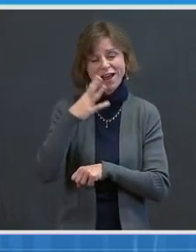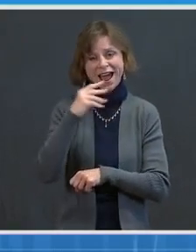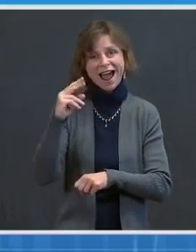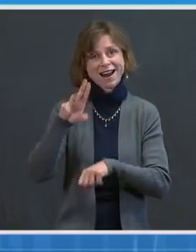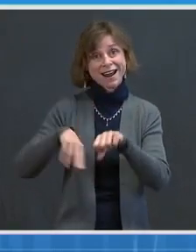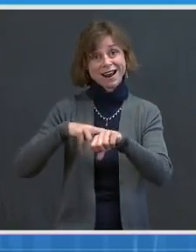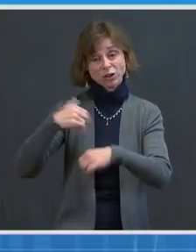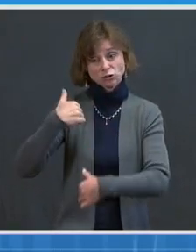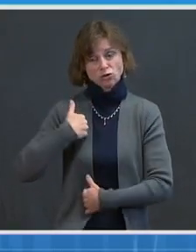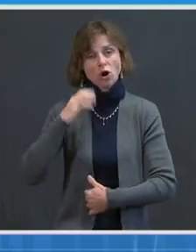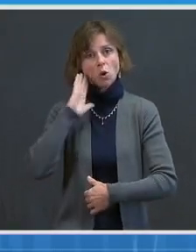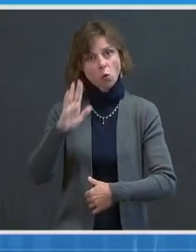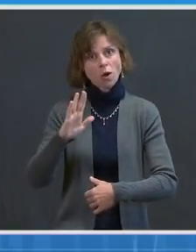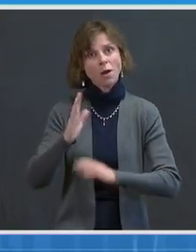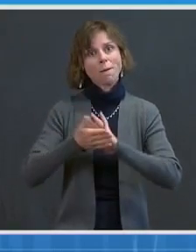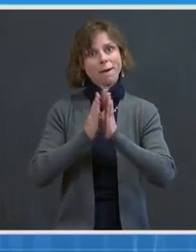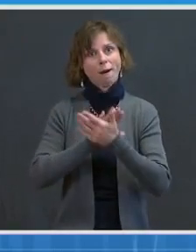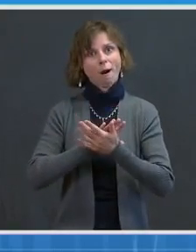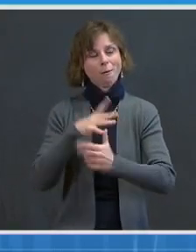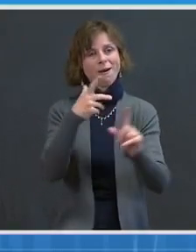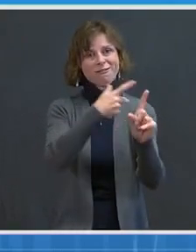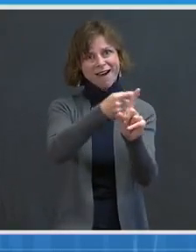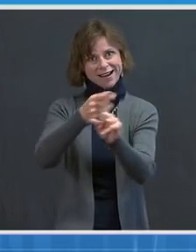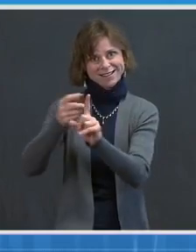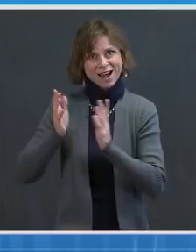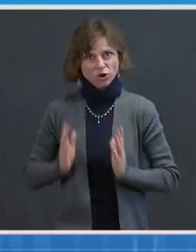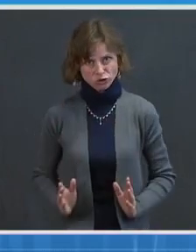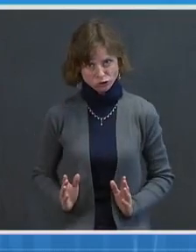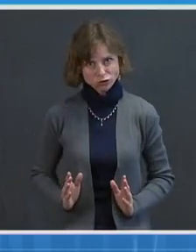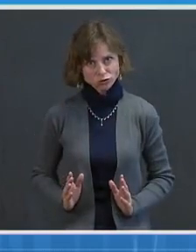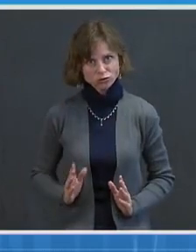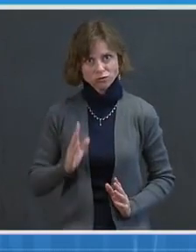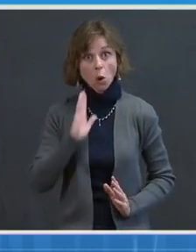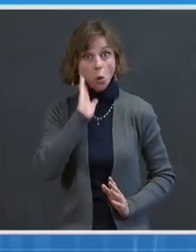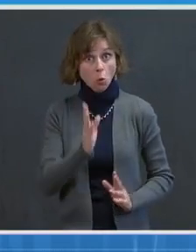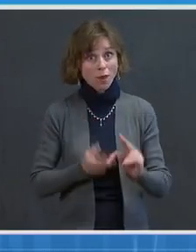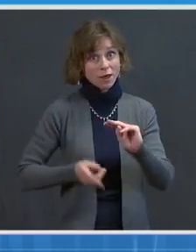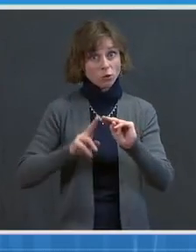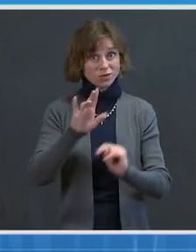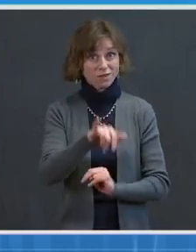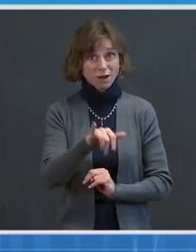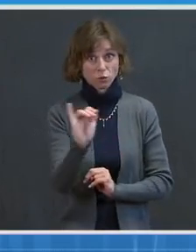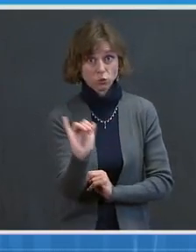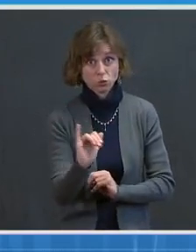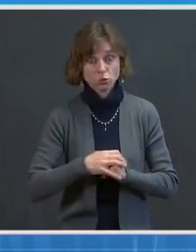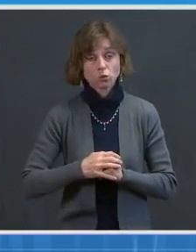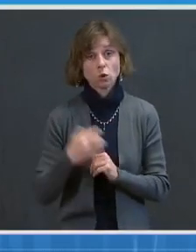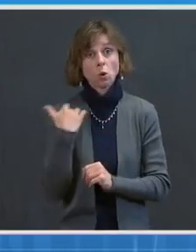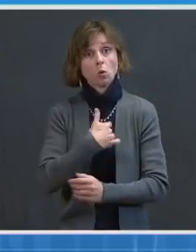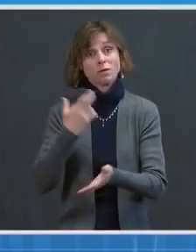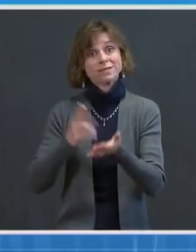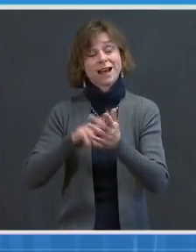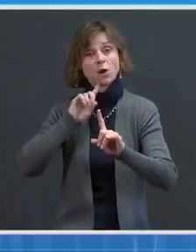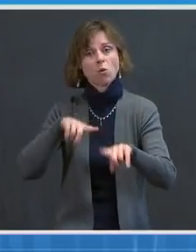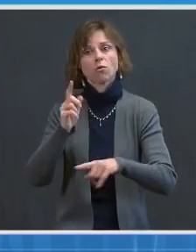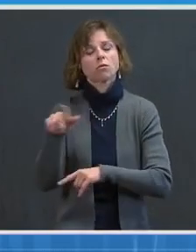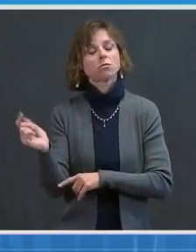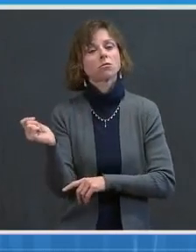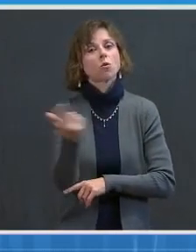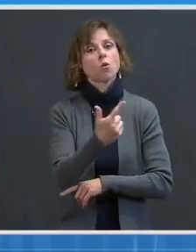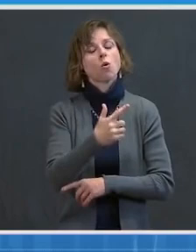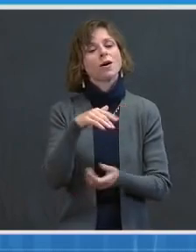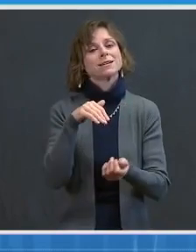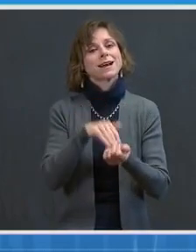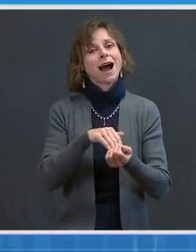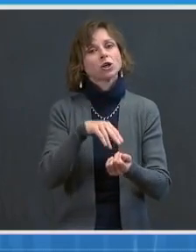serve as vaccinators, with many more to come. We've signed an order to allow our nation's doctors and nurses to give